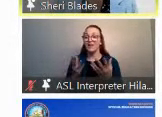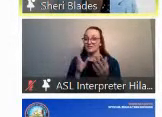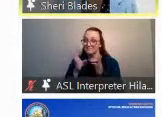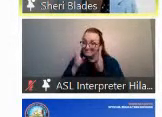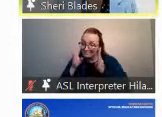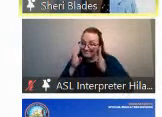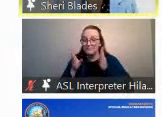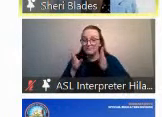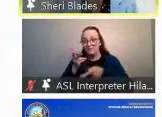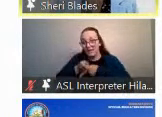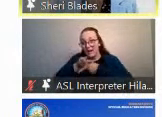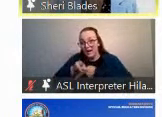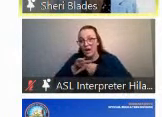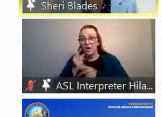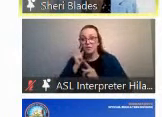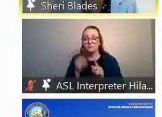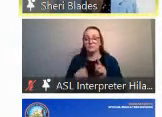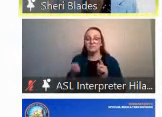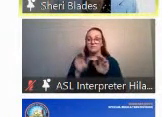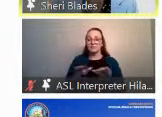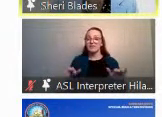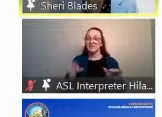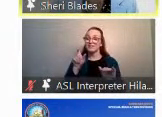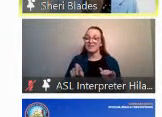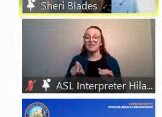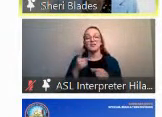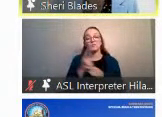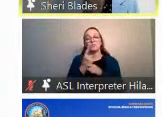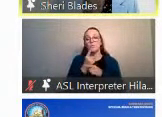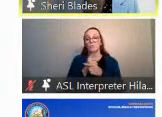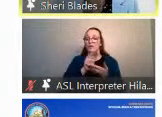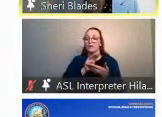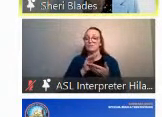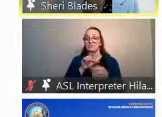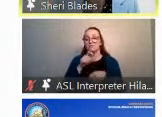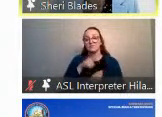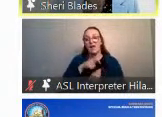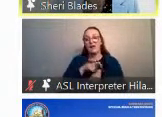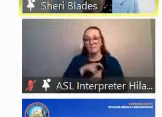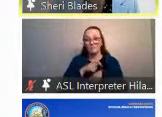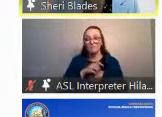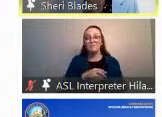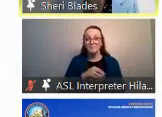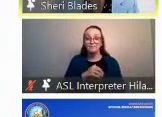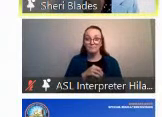their children need in a responsive time. Next slide.